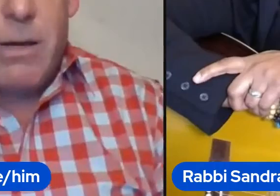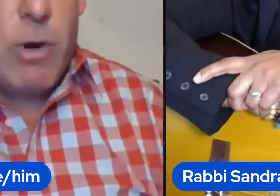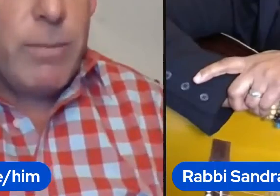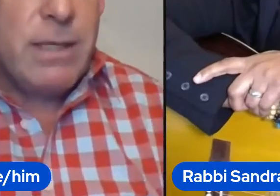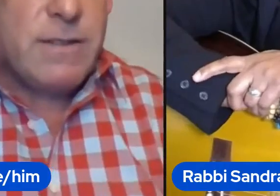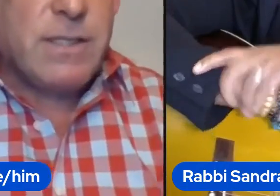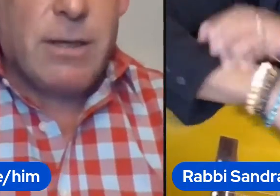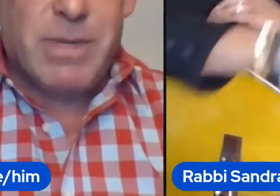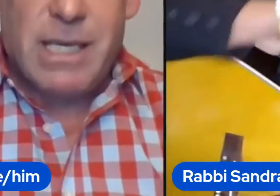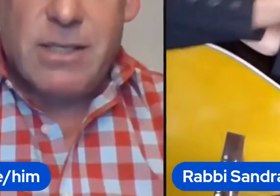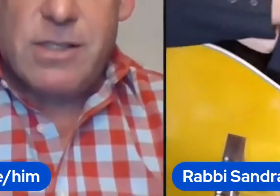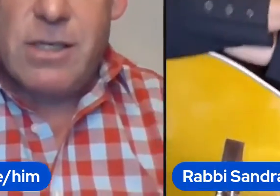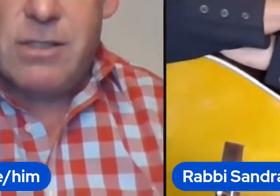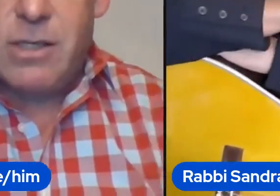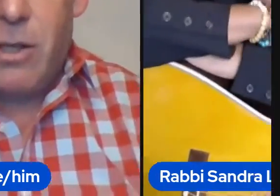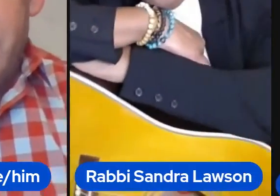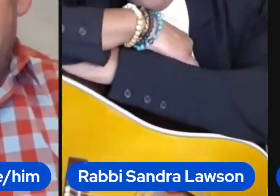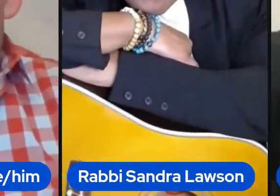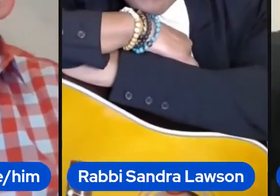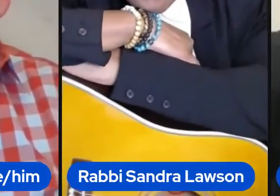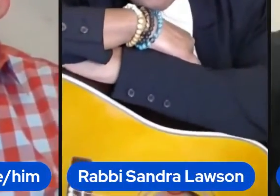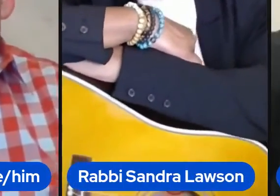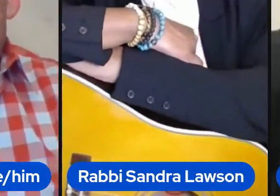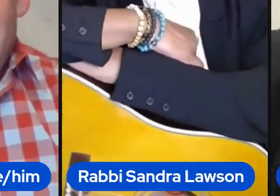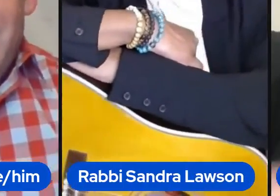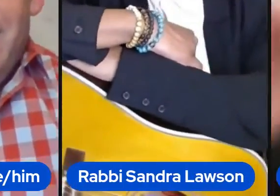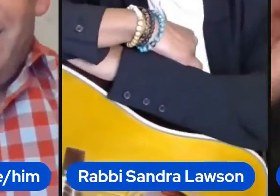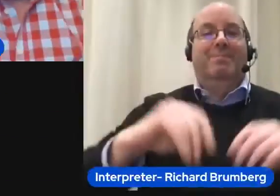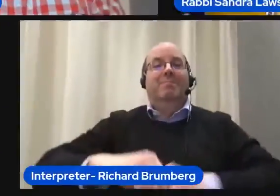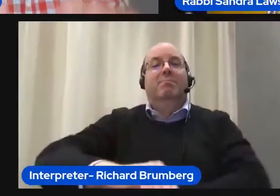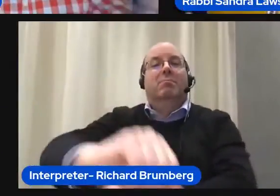Federation in a moment to begin to close us out.